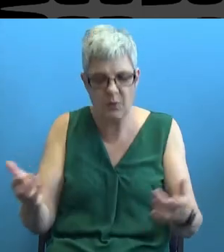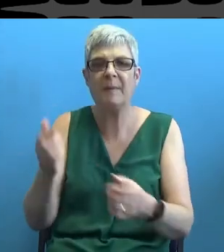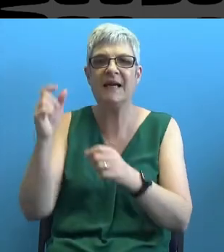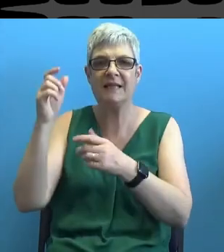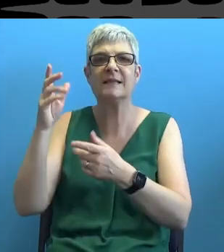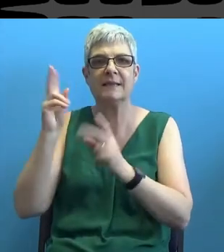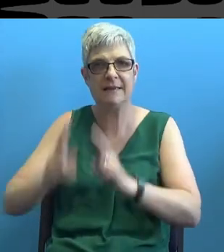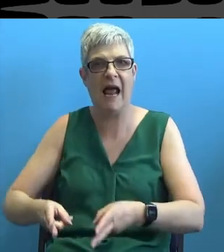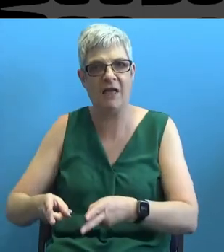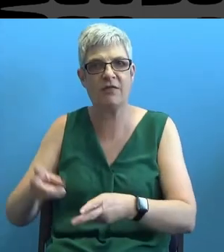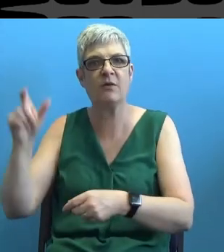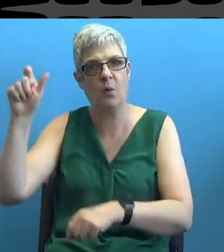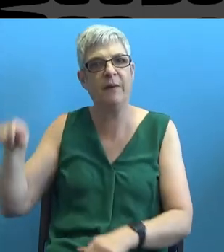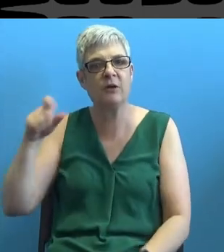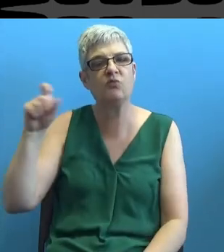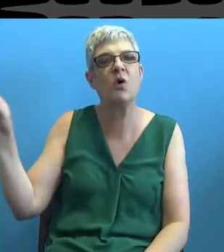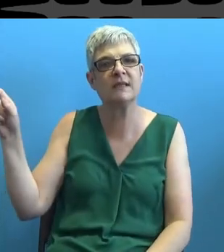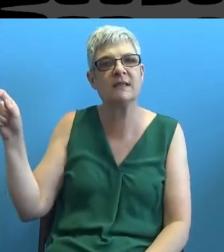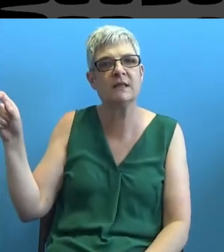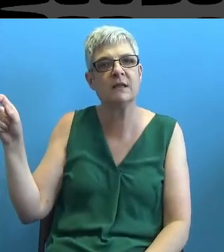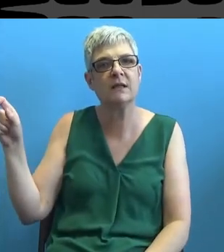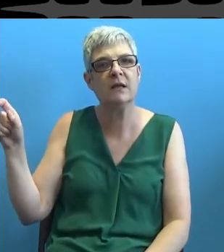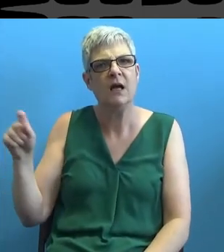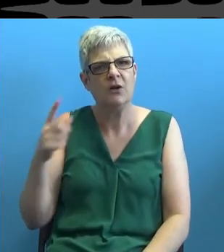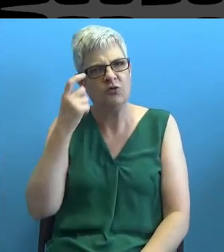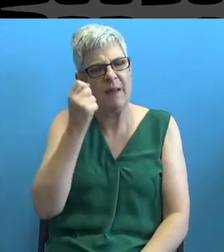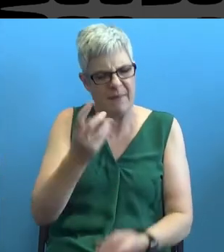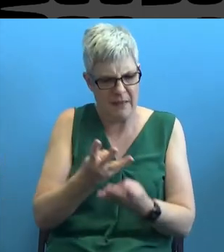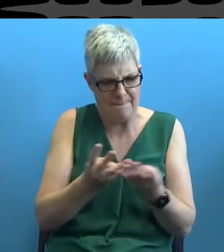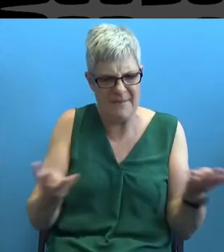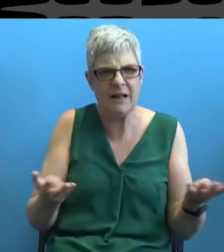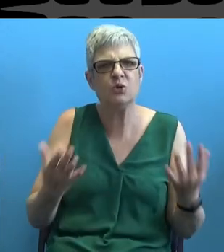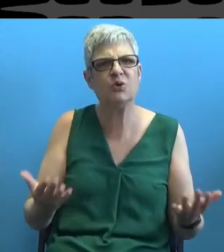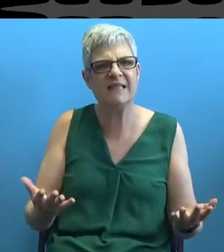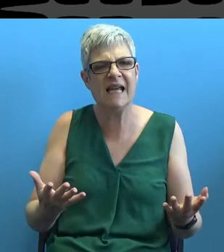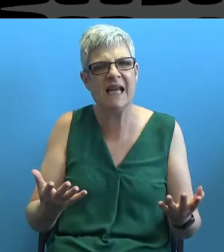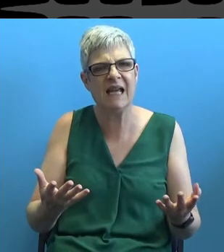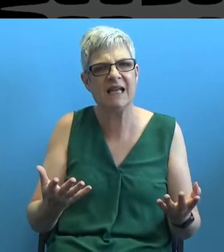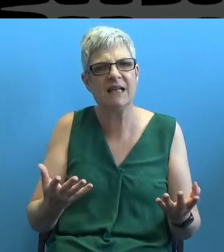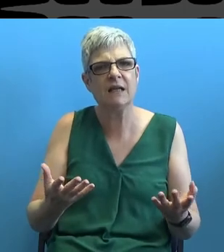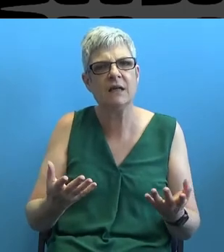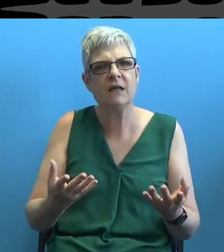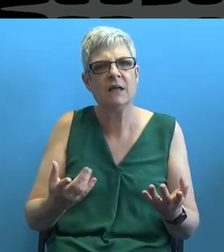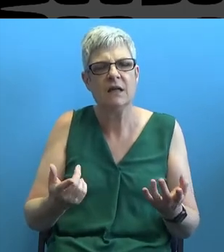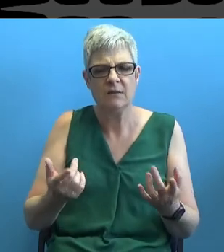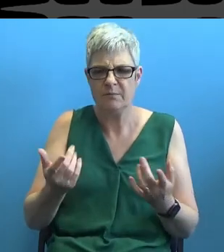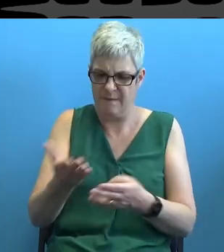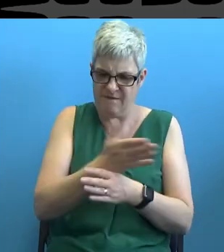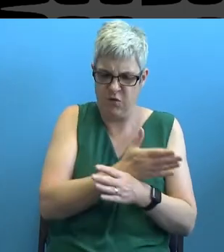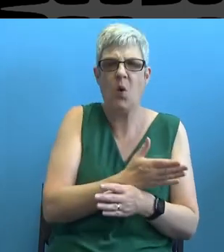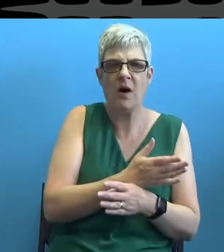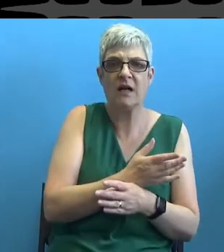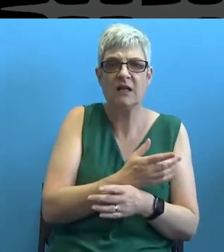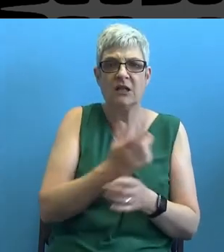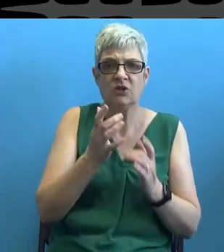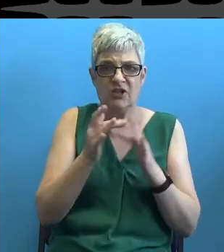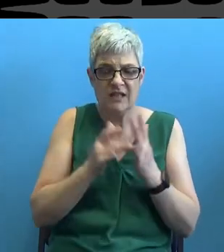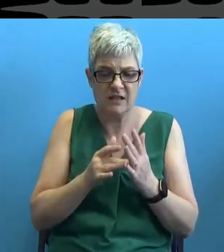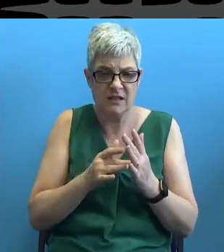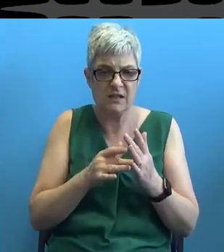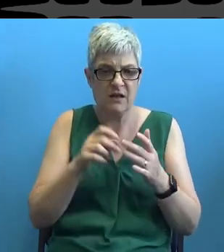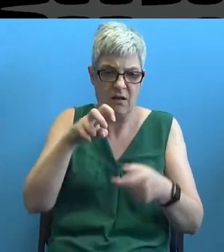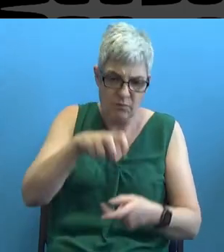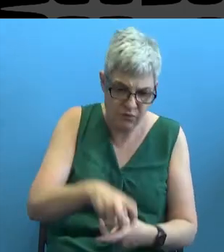Jesus is the one who, before the meal that we remember today as we share in the supper, who before that meal got down and washed